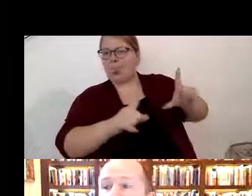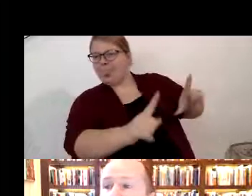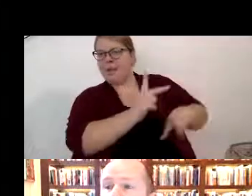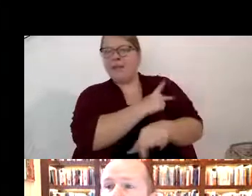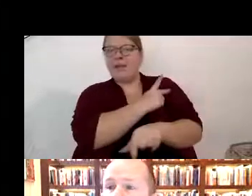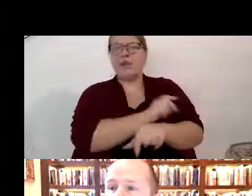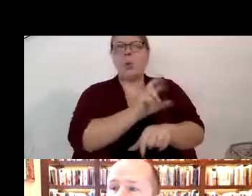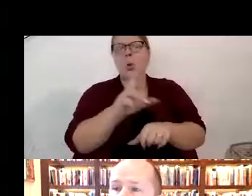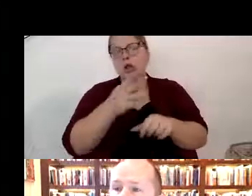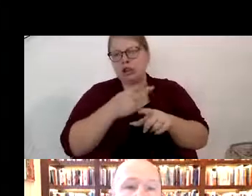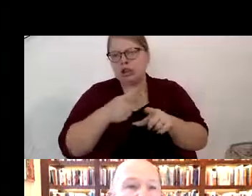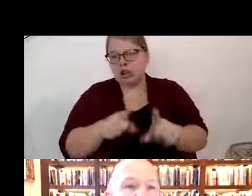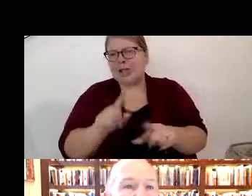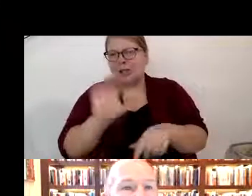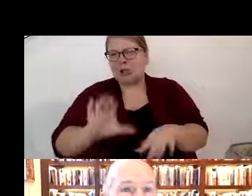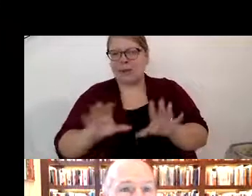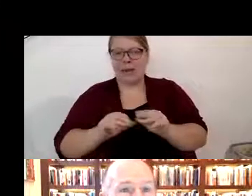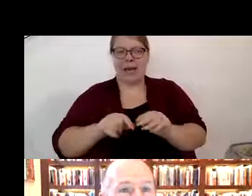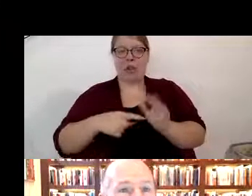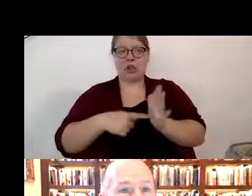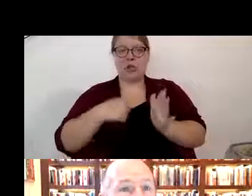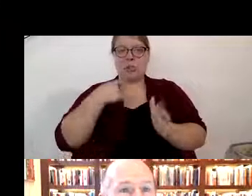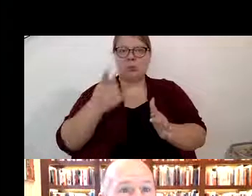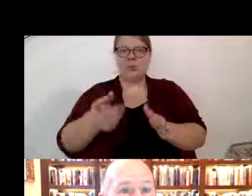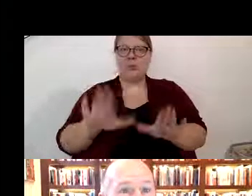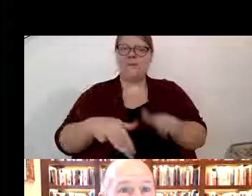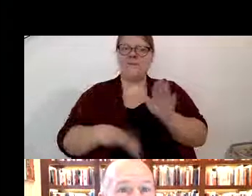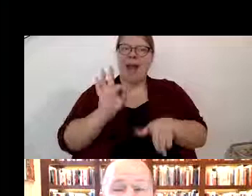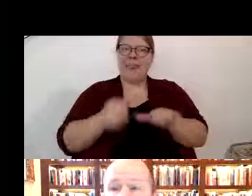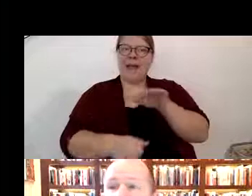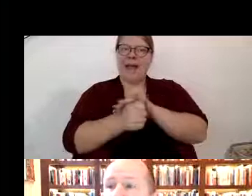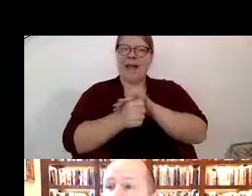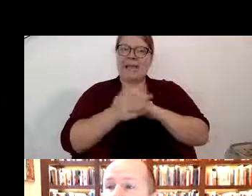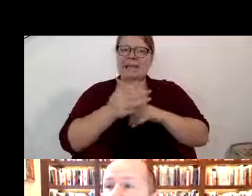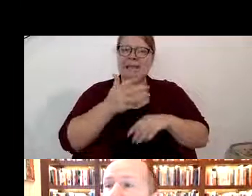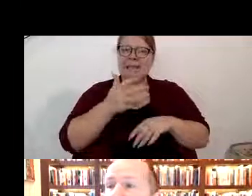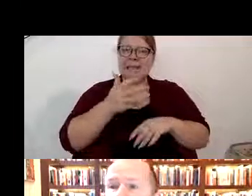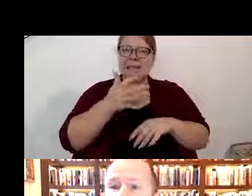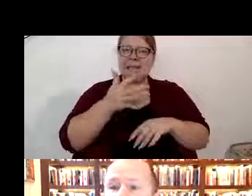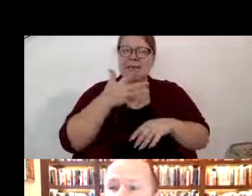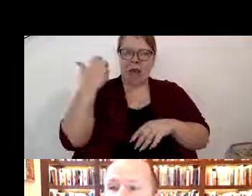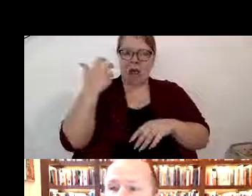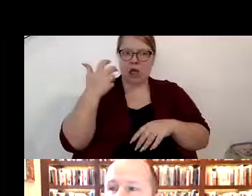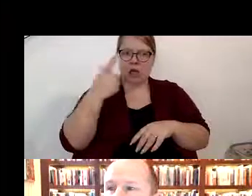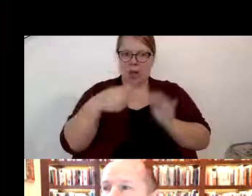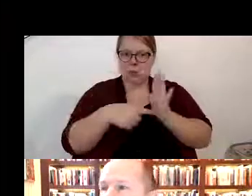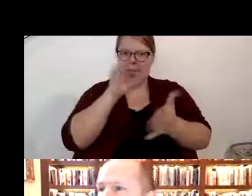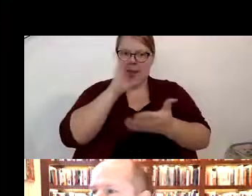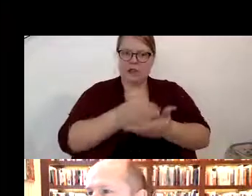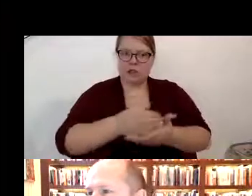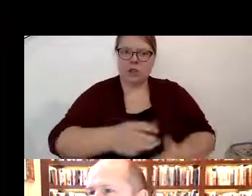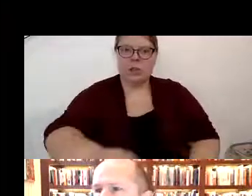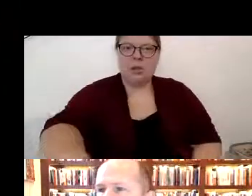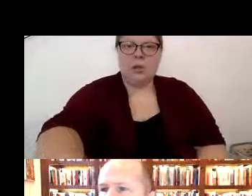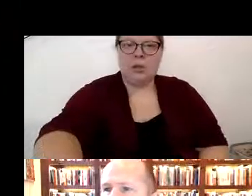Zoom. I start and say, all right, I want you to find the hidden tiger in this picture. And I show them this picture. And they'll say,